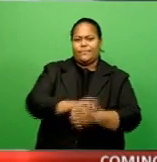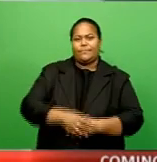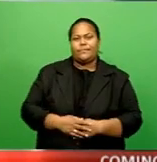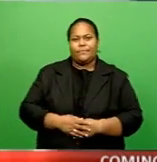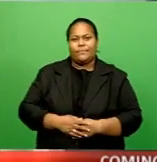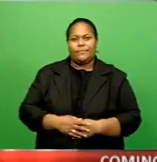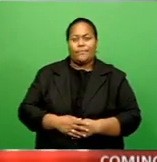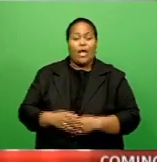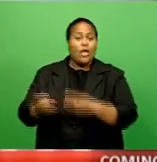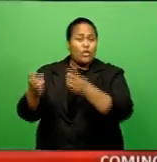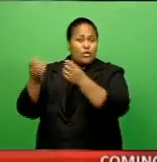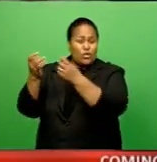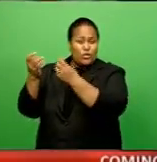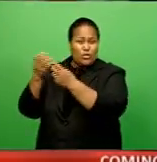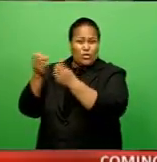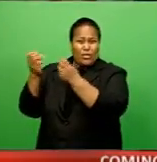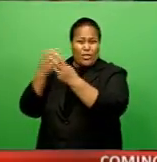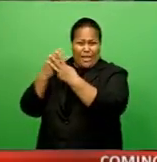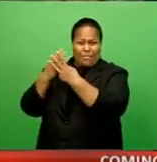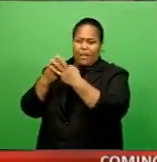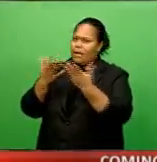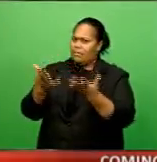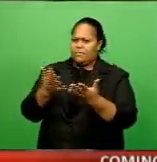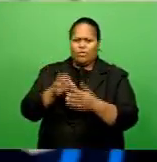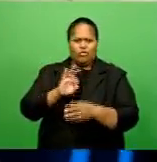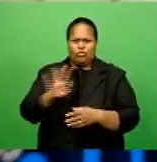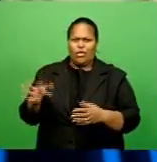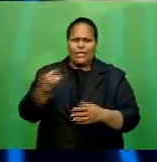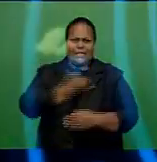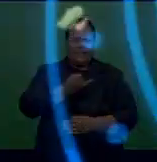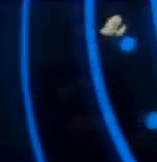And Sadelpa MPs plead not guilty.